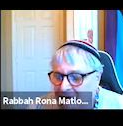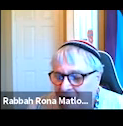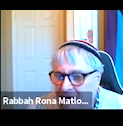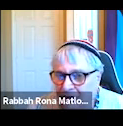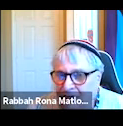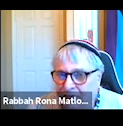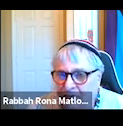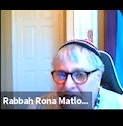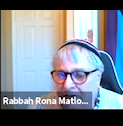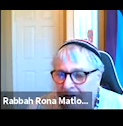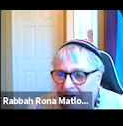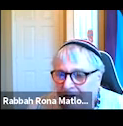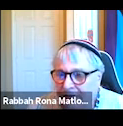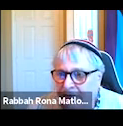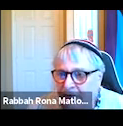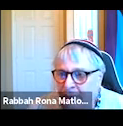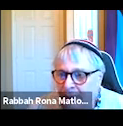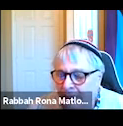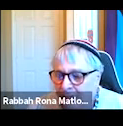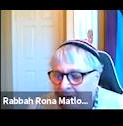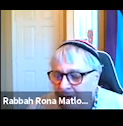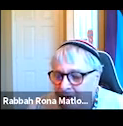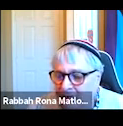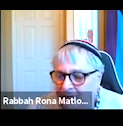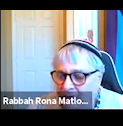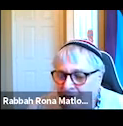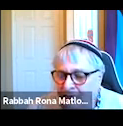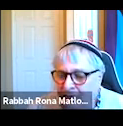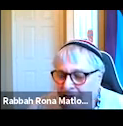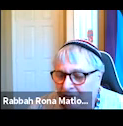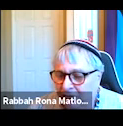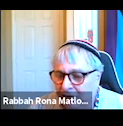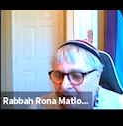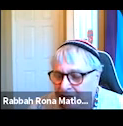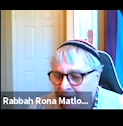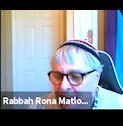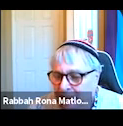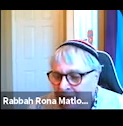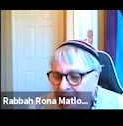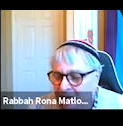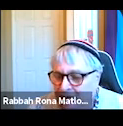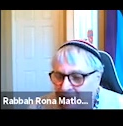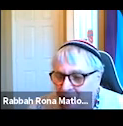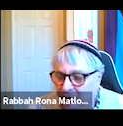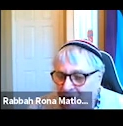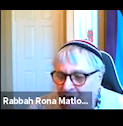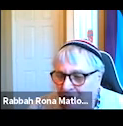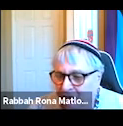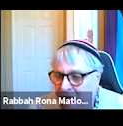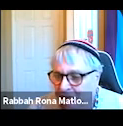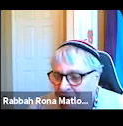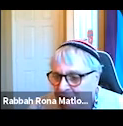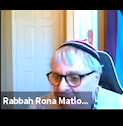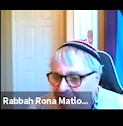didn't discriminate against you because of being trans. It is important